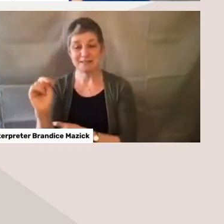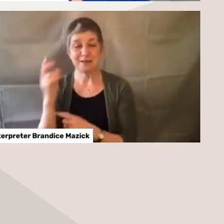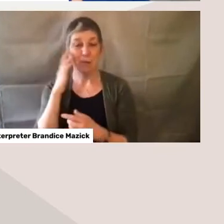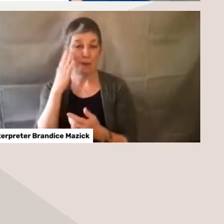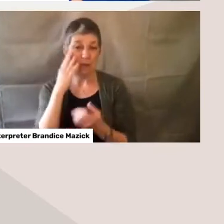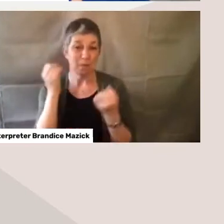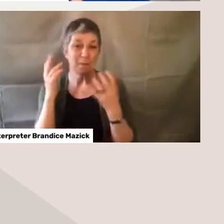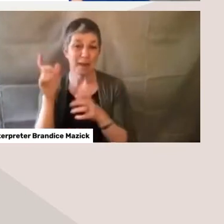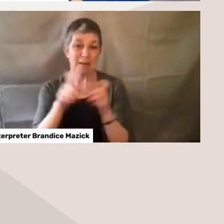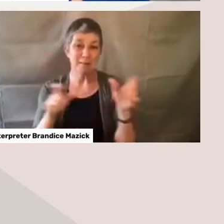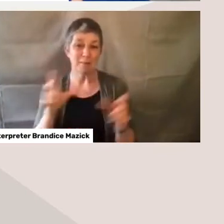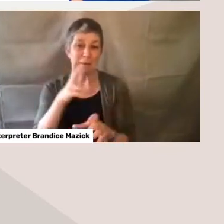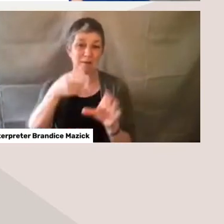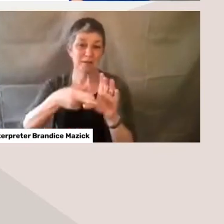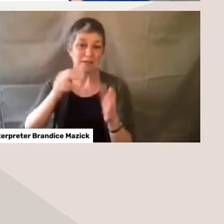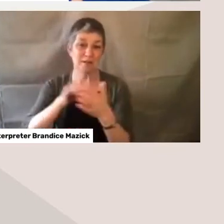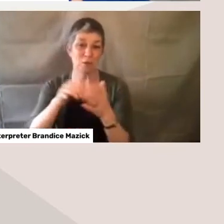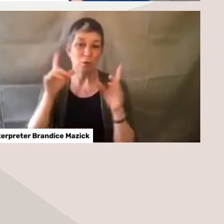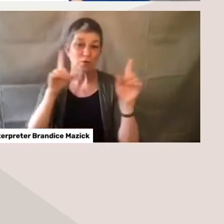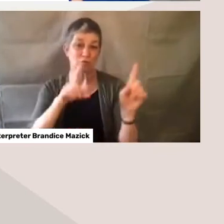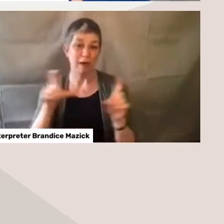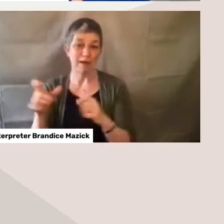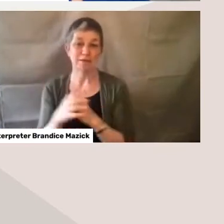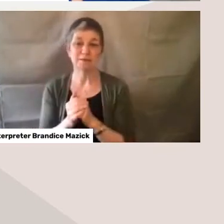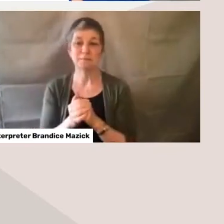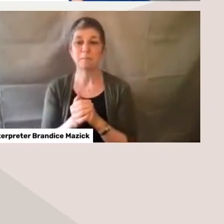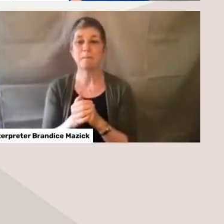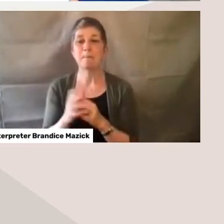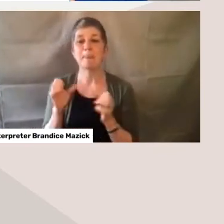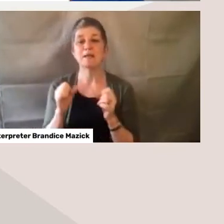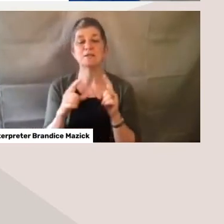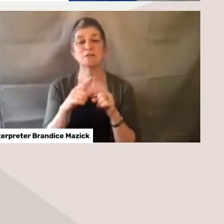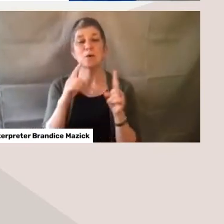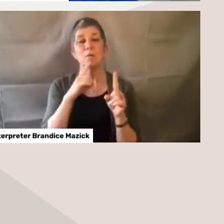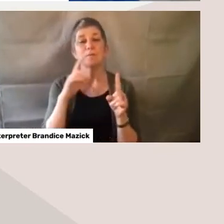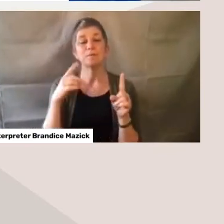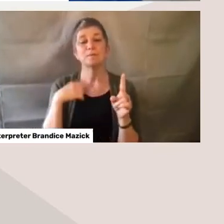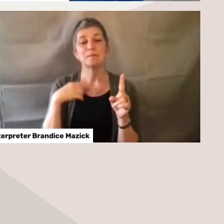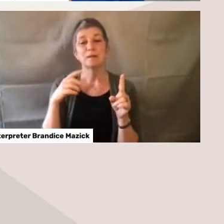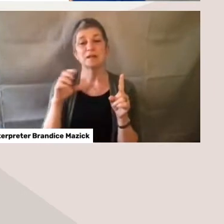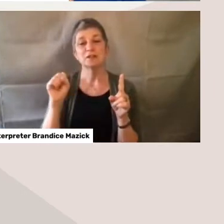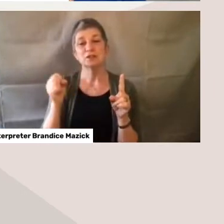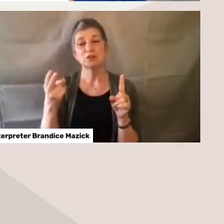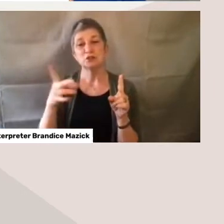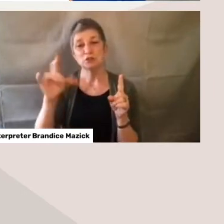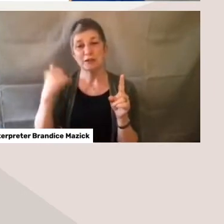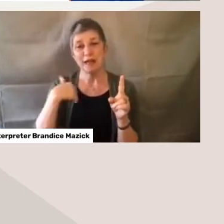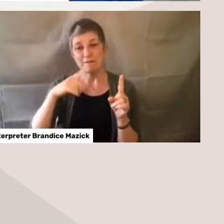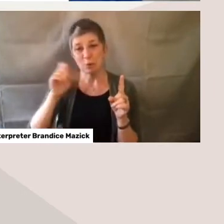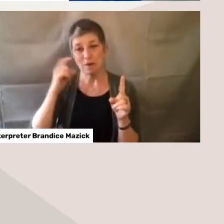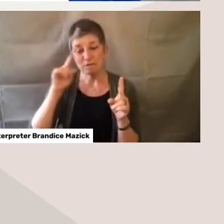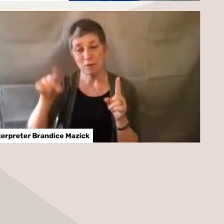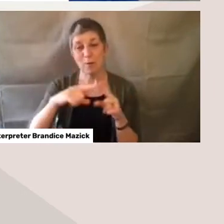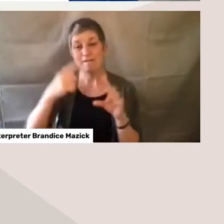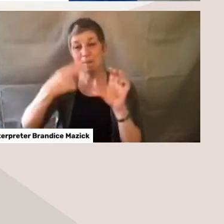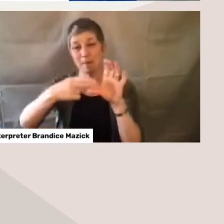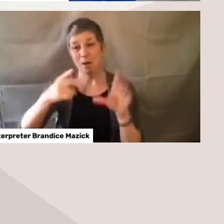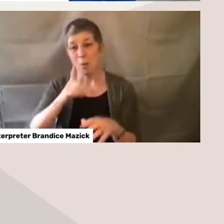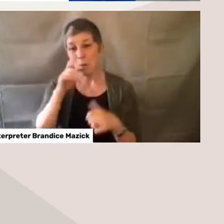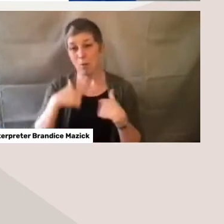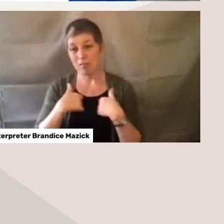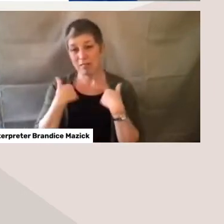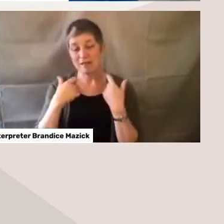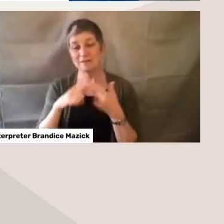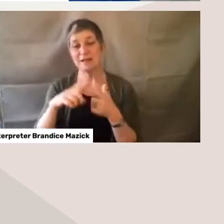trials. Sheila, I want to bring this question to you, but everybody else could. We have a participant who lives